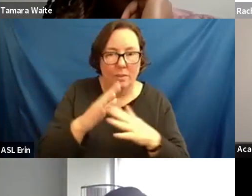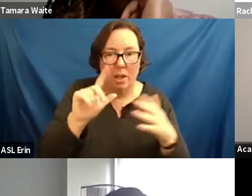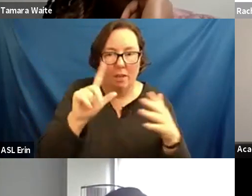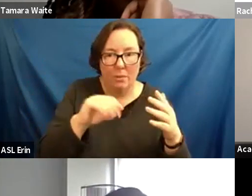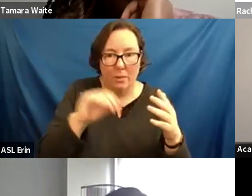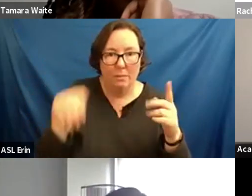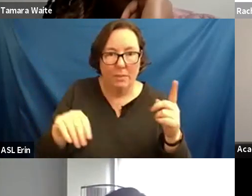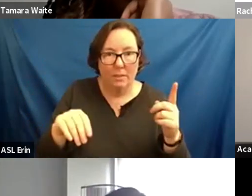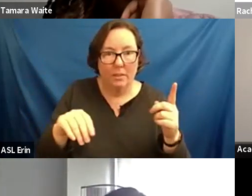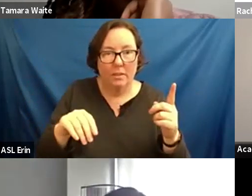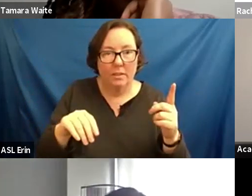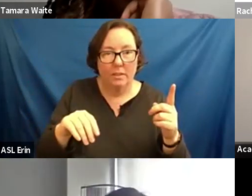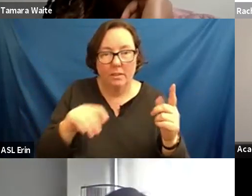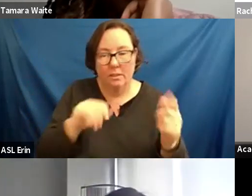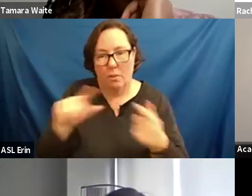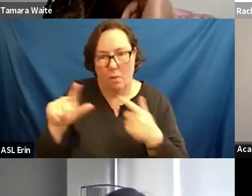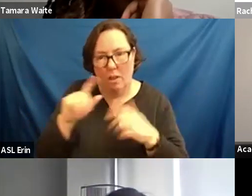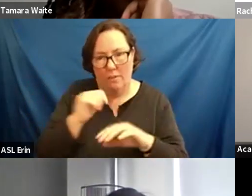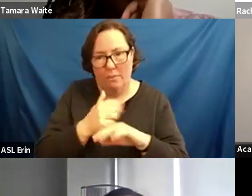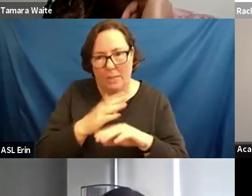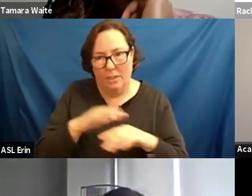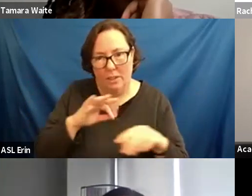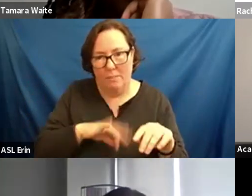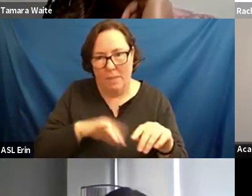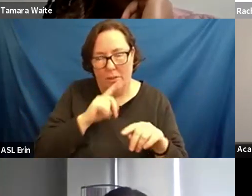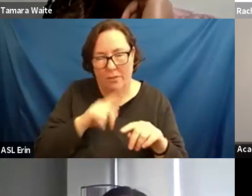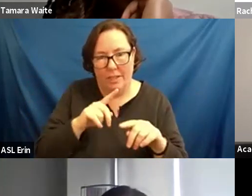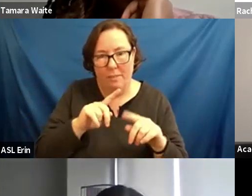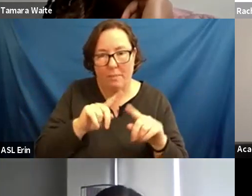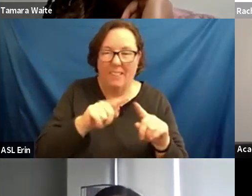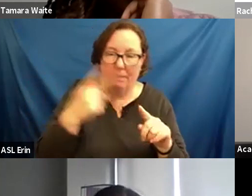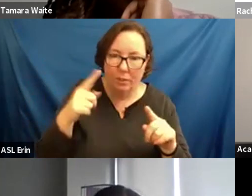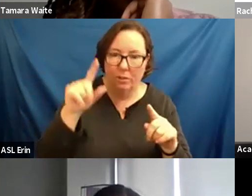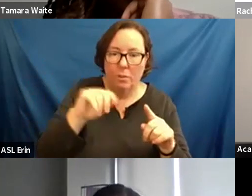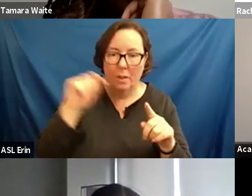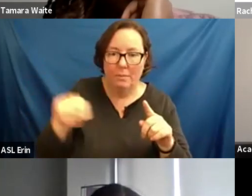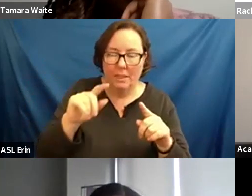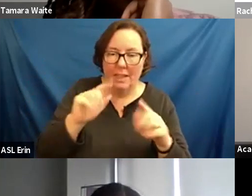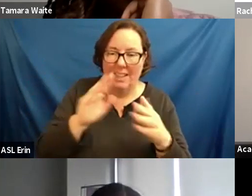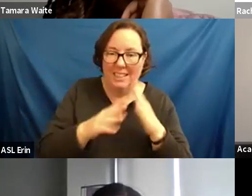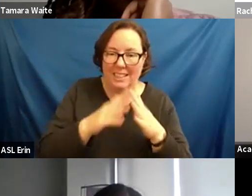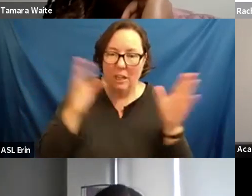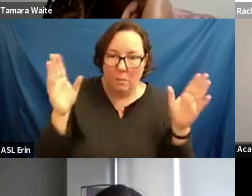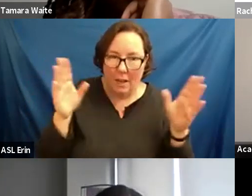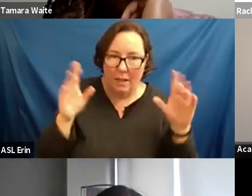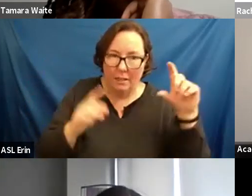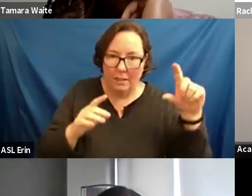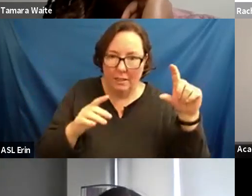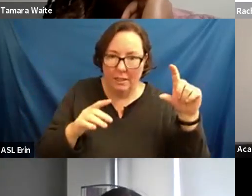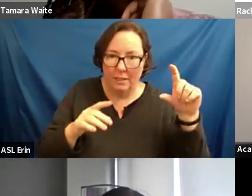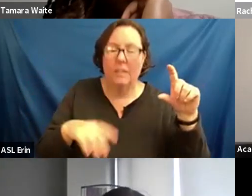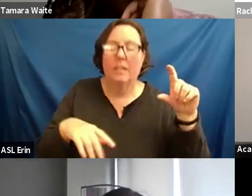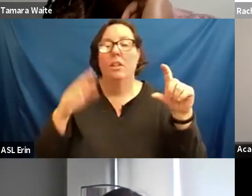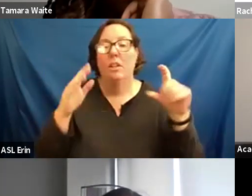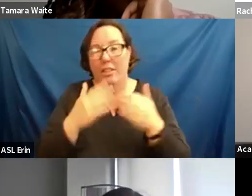of the seats are allocated based on merit. Just the first 20% are allocated citywide.